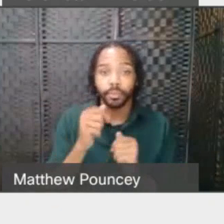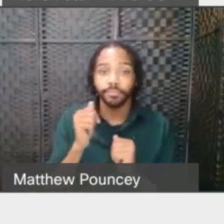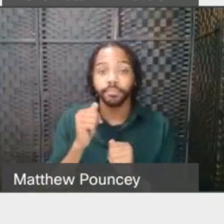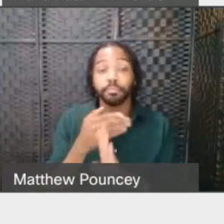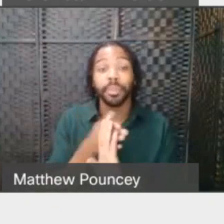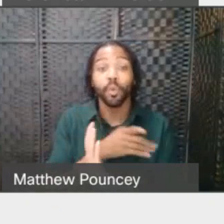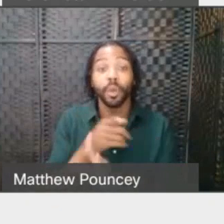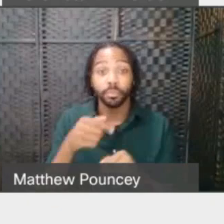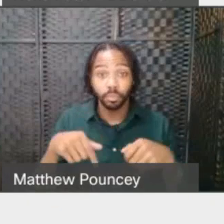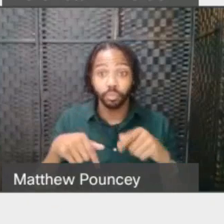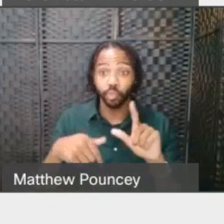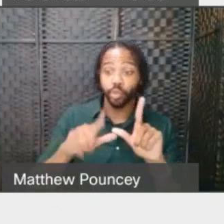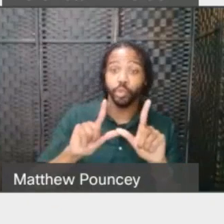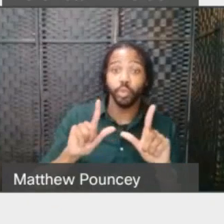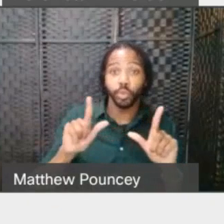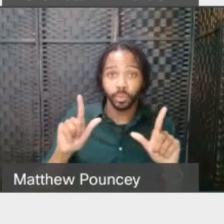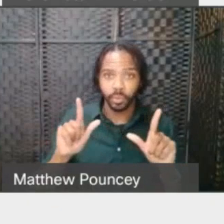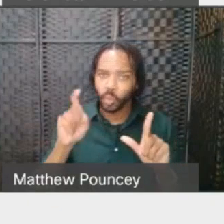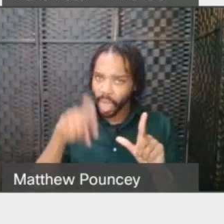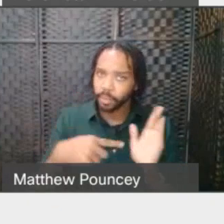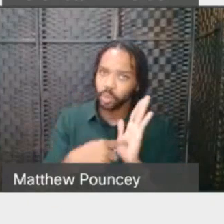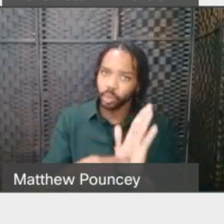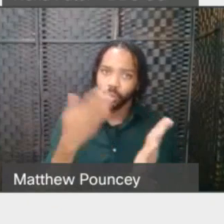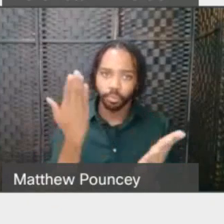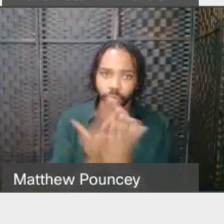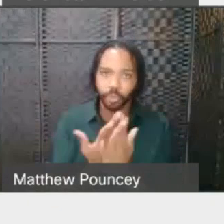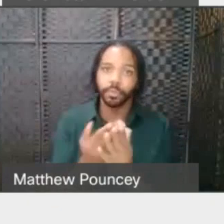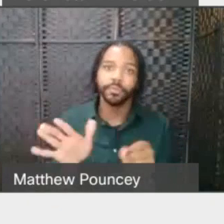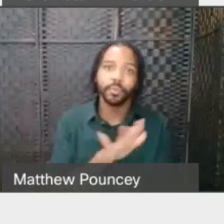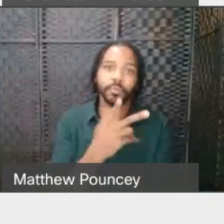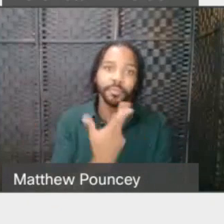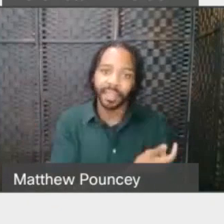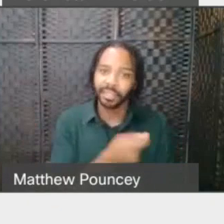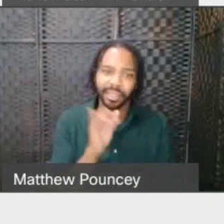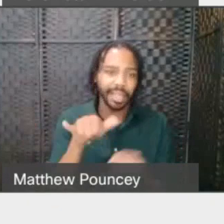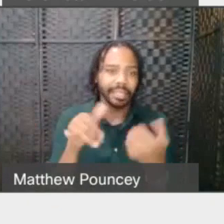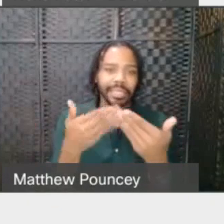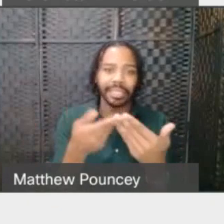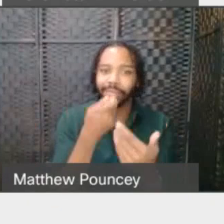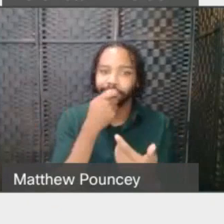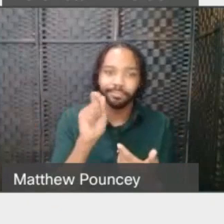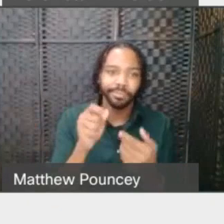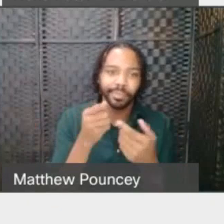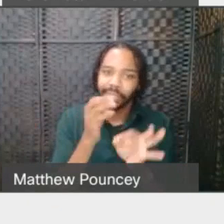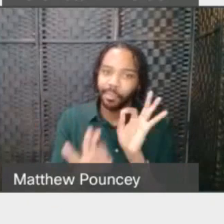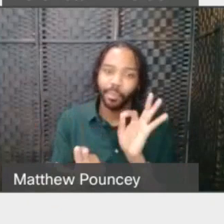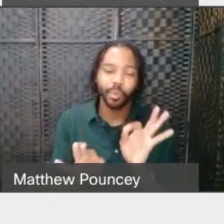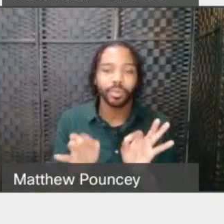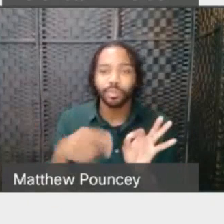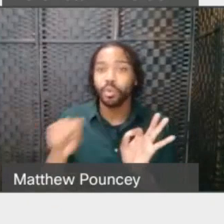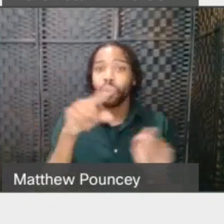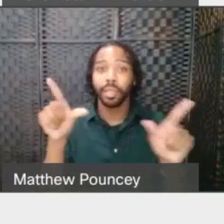renew a license, you've got to demonstrate you're fully vaccinated. That's pretty easy. Those of us who are licensed